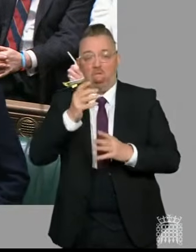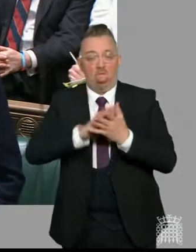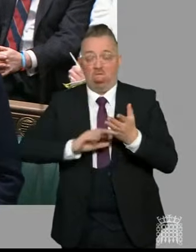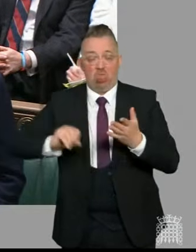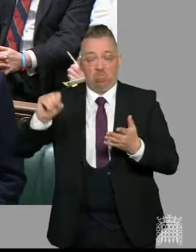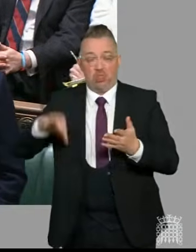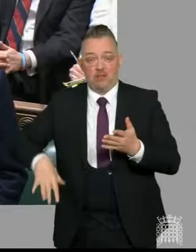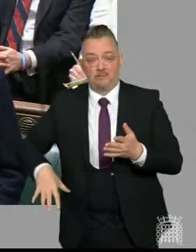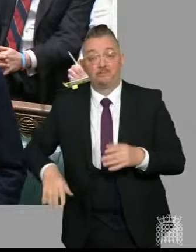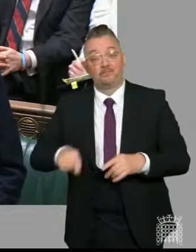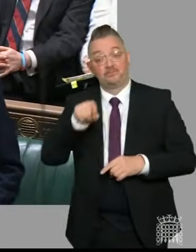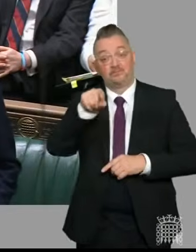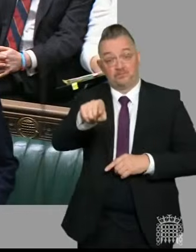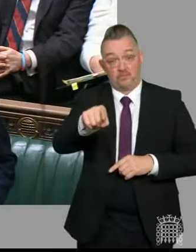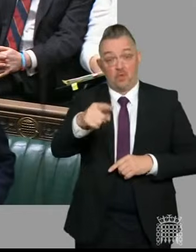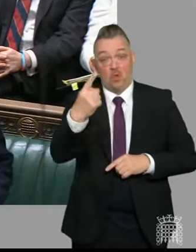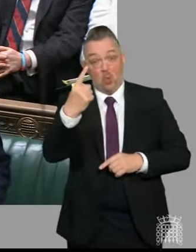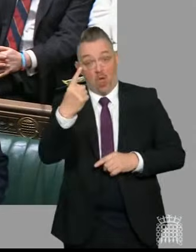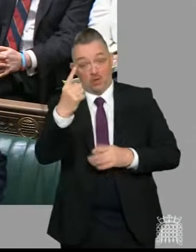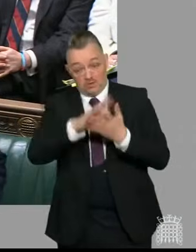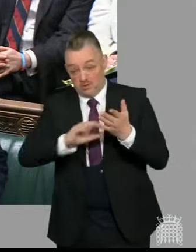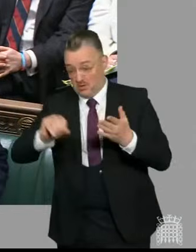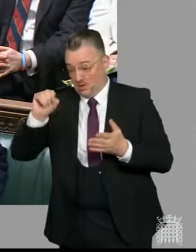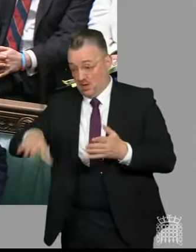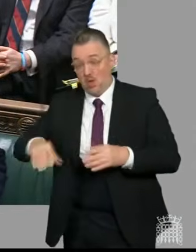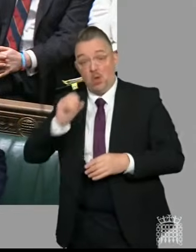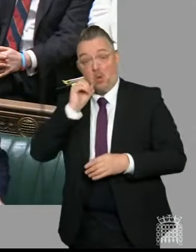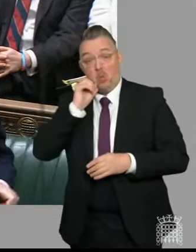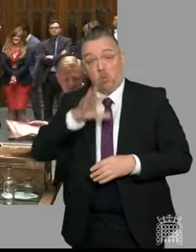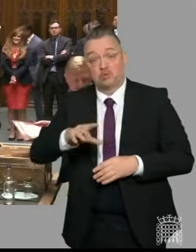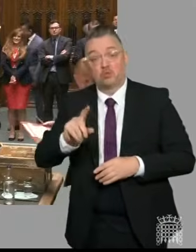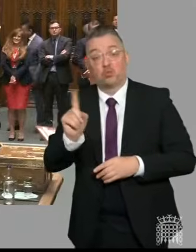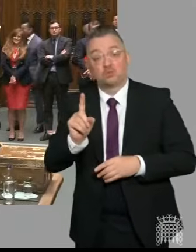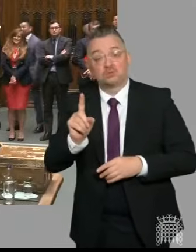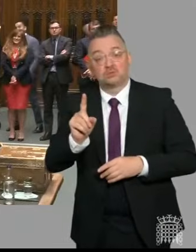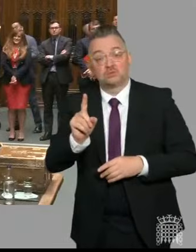from Margaret Thatcher, the right to buy your council house.